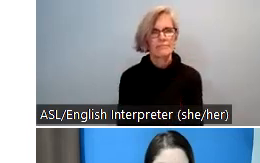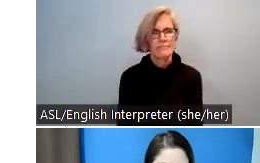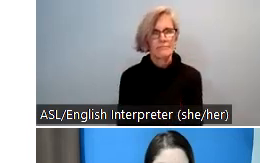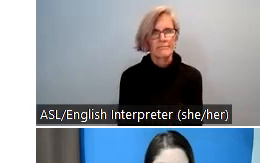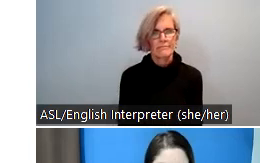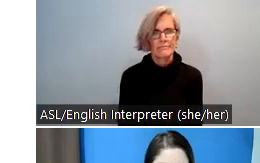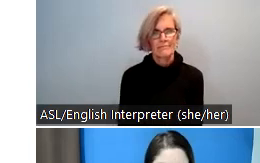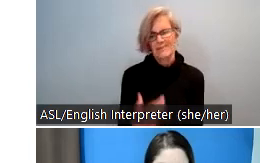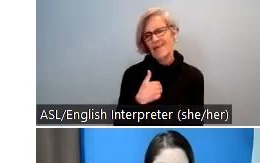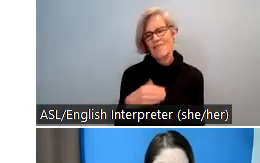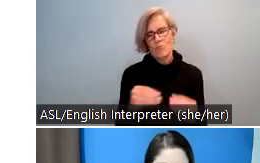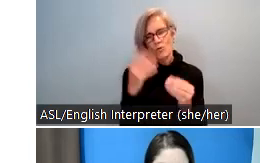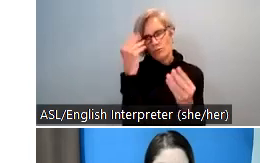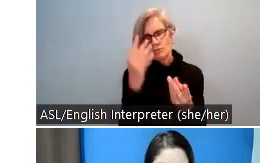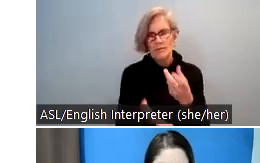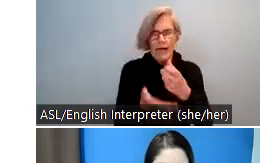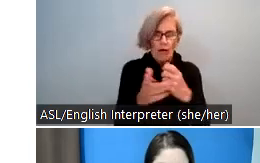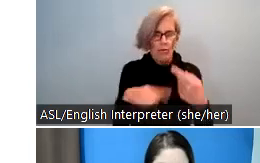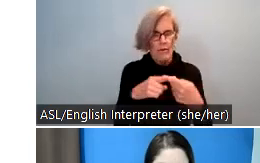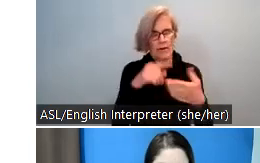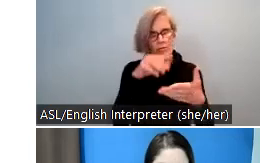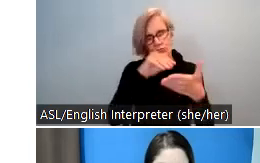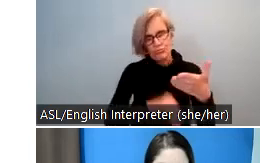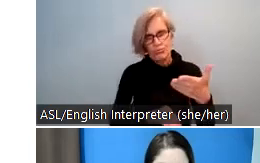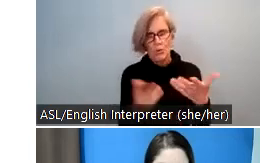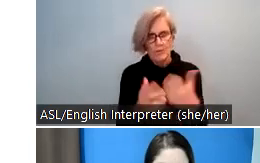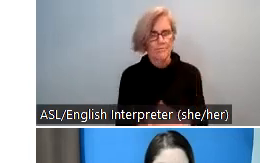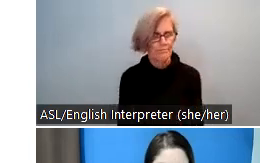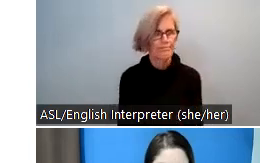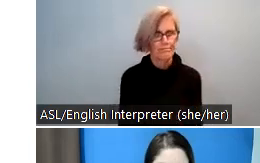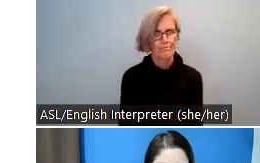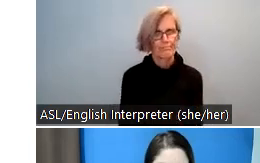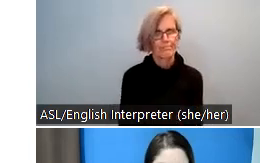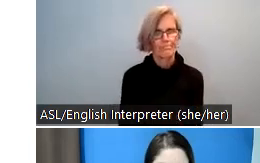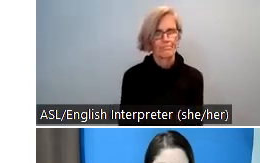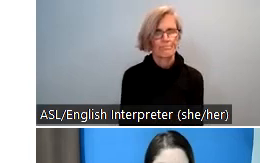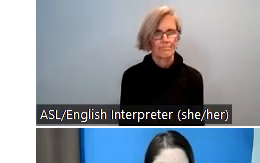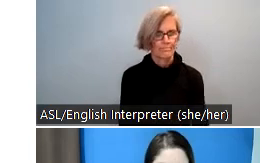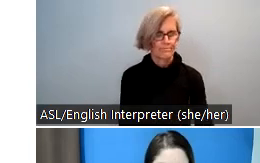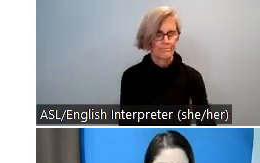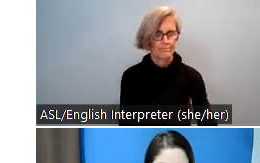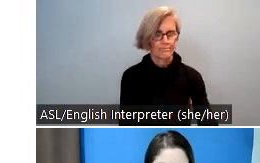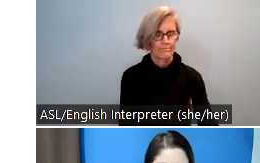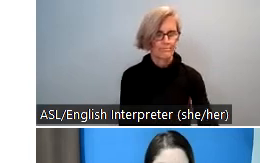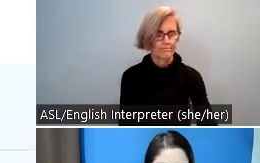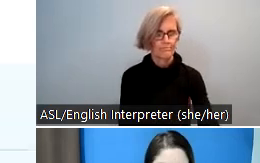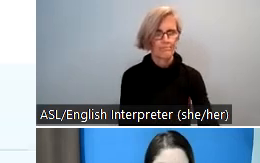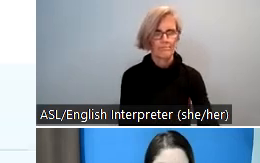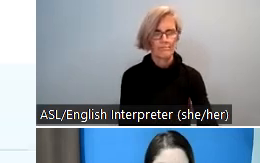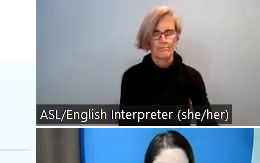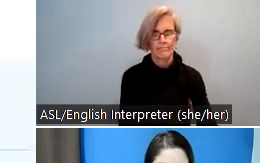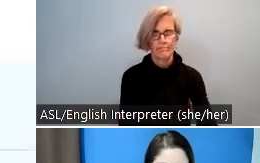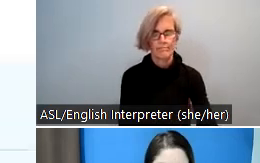additional detail for all of those that budget development process that you'll be drafting up.